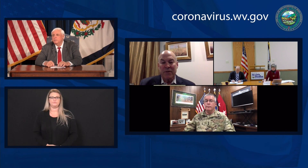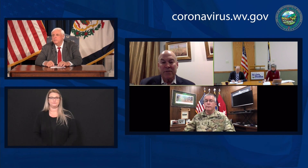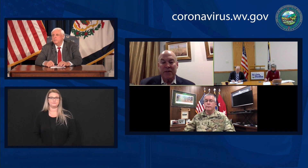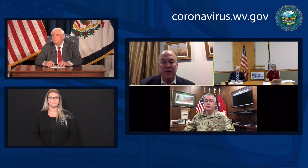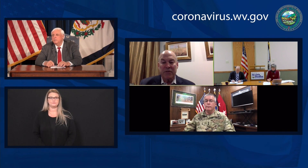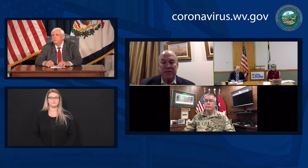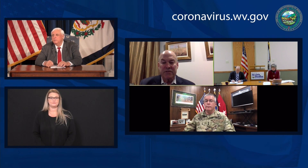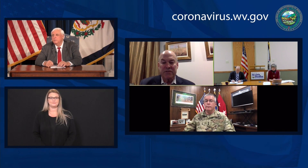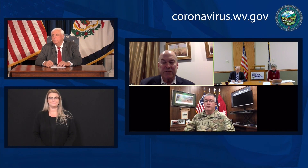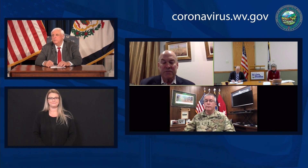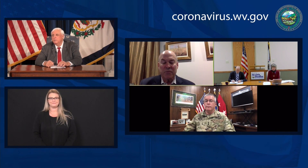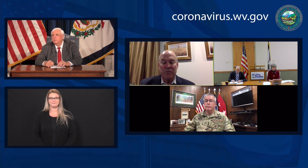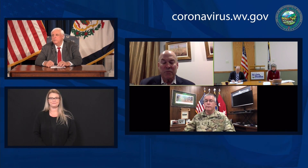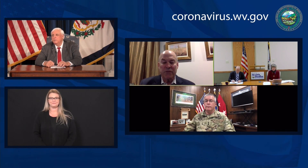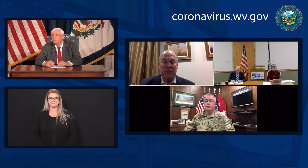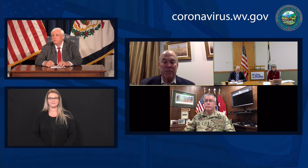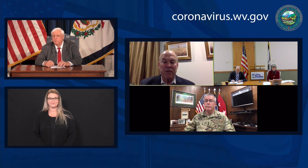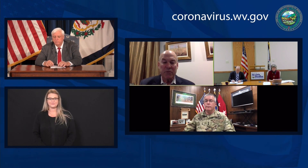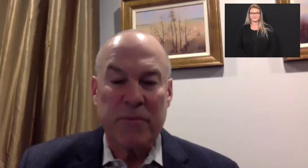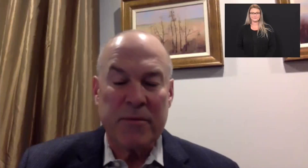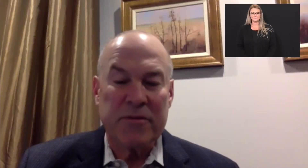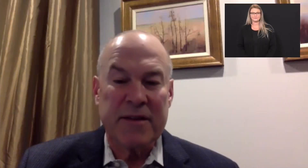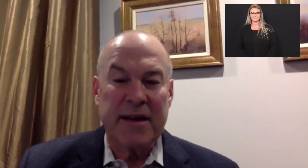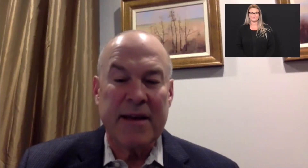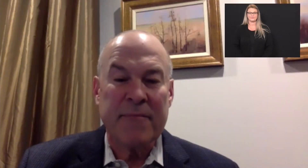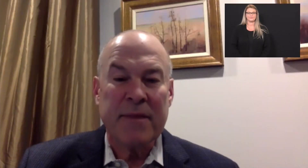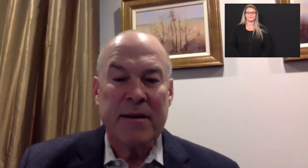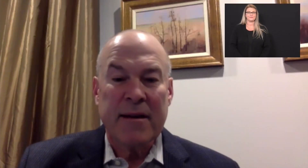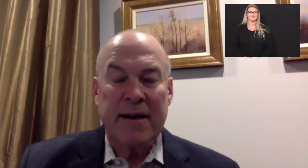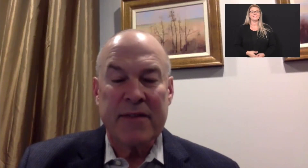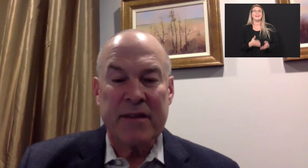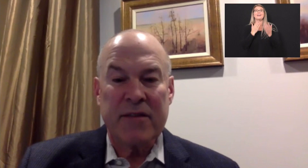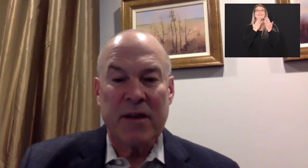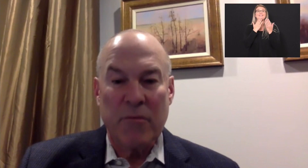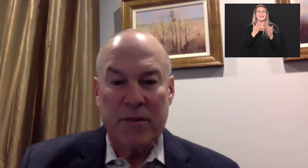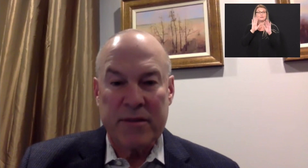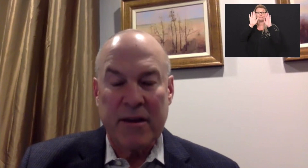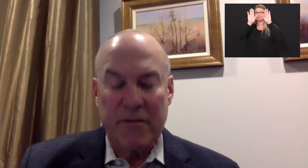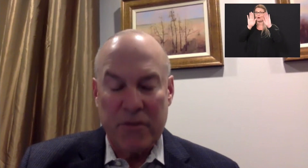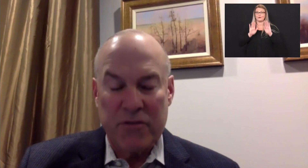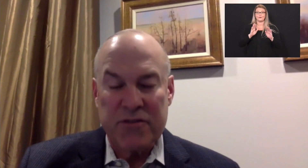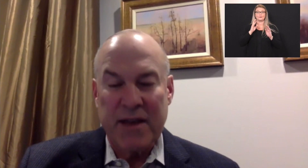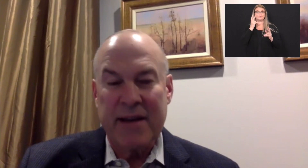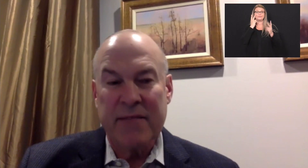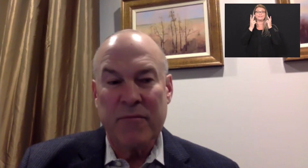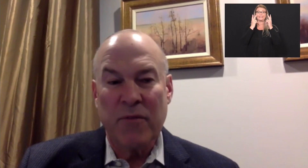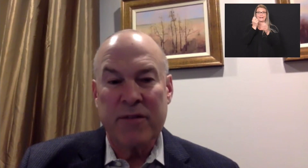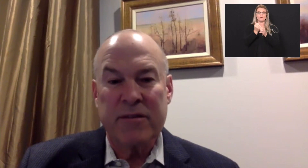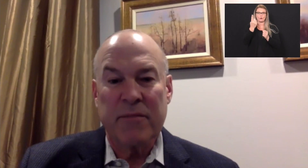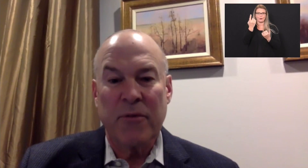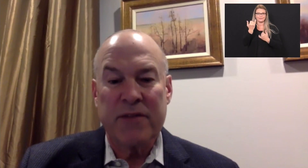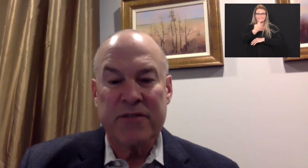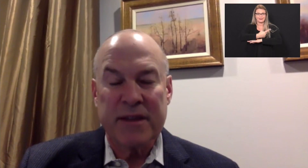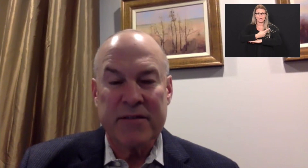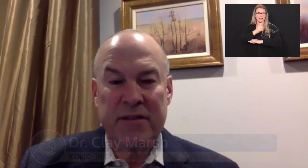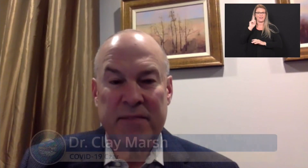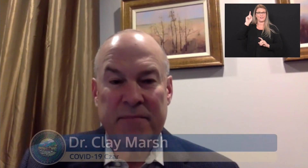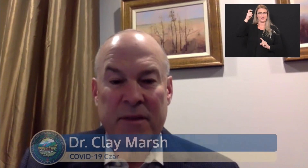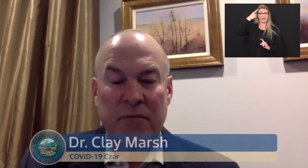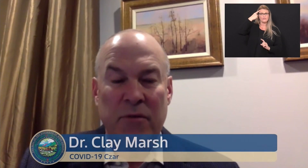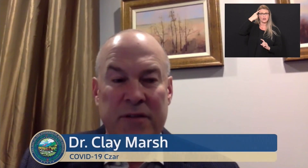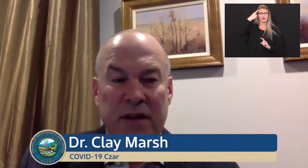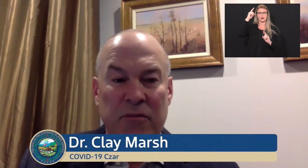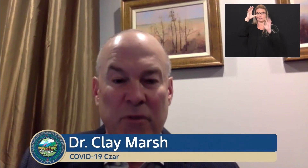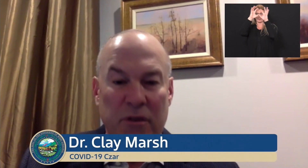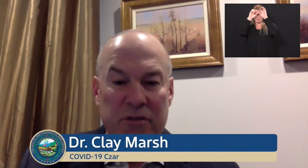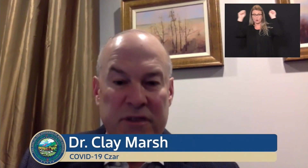Well, thank you, and it's wonderful to be with people today. I think that what the governor said and what the president and